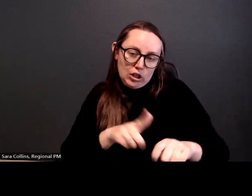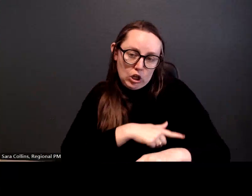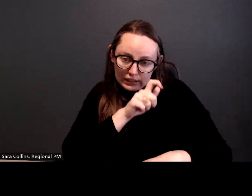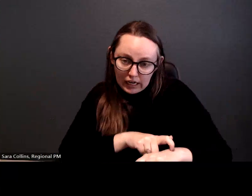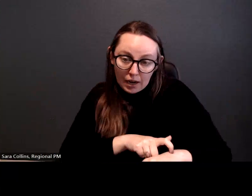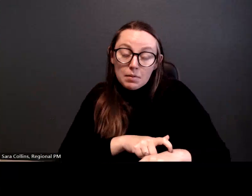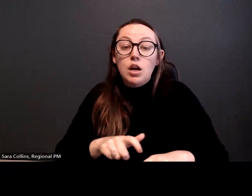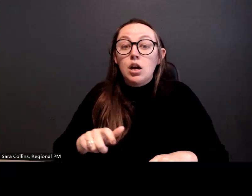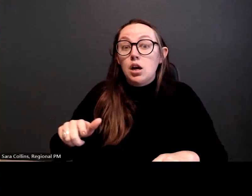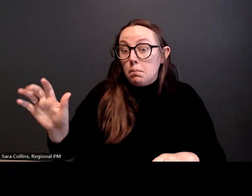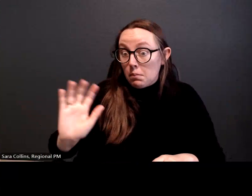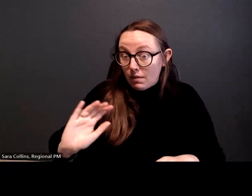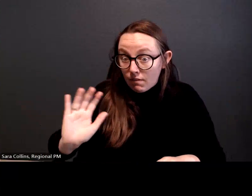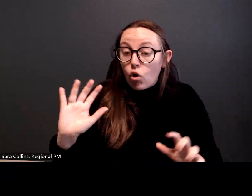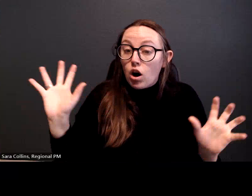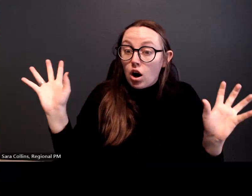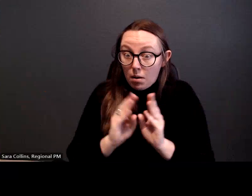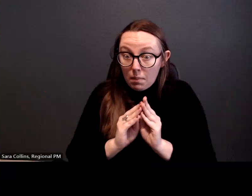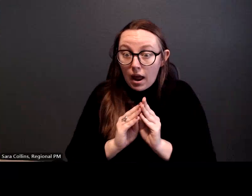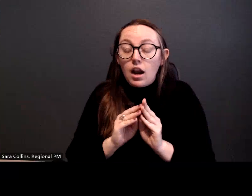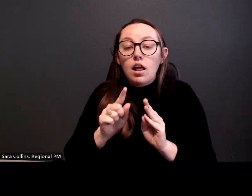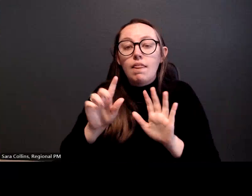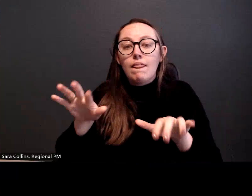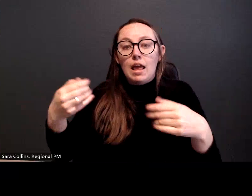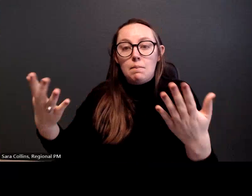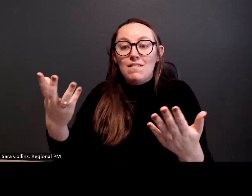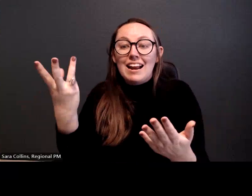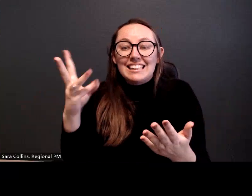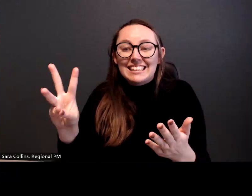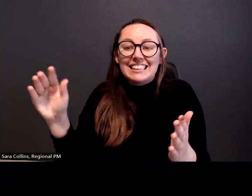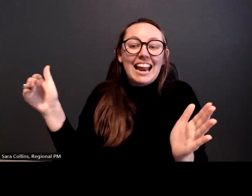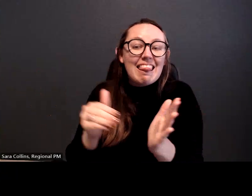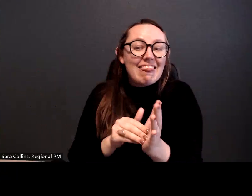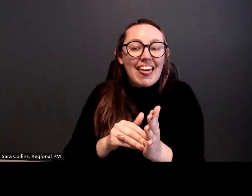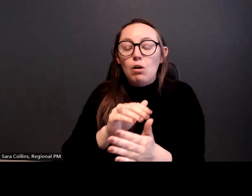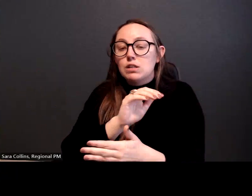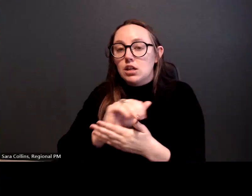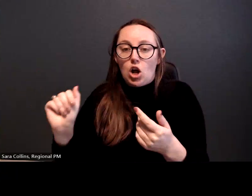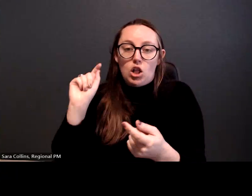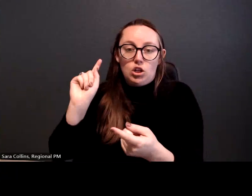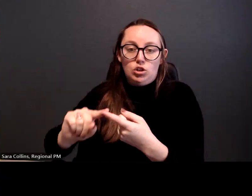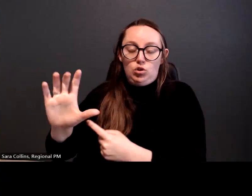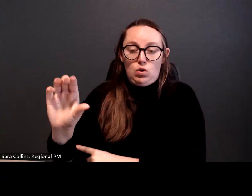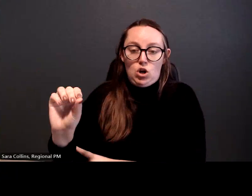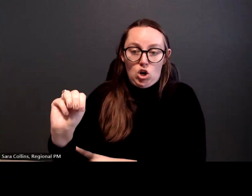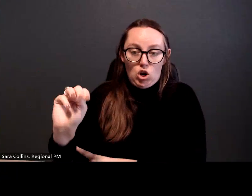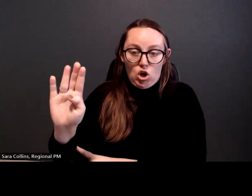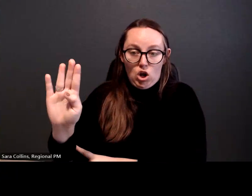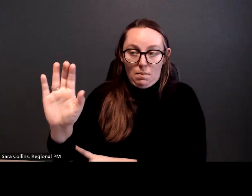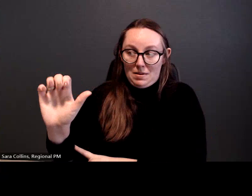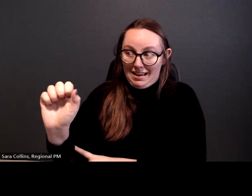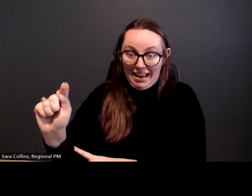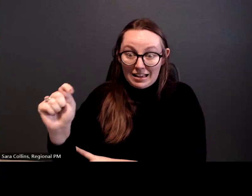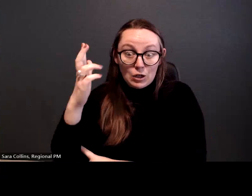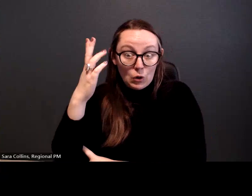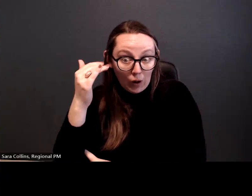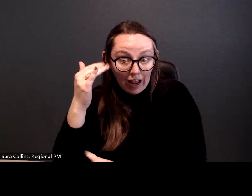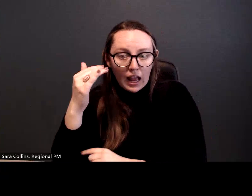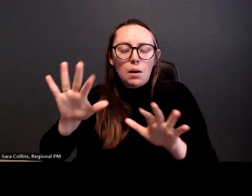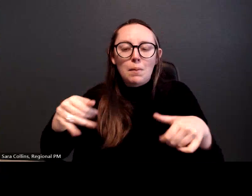to Comcast to build some addresses in Norwich, one of the wealthiest towns in the state. So